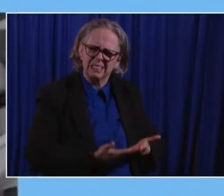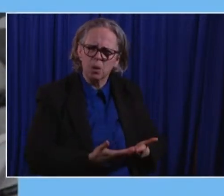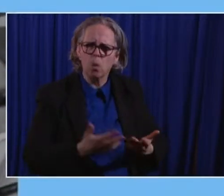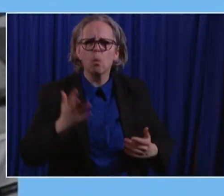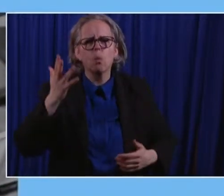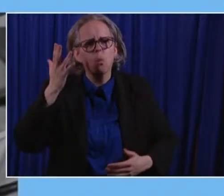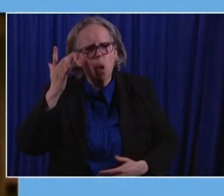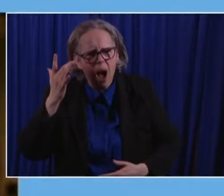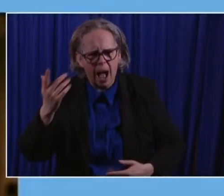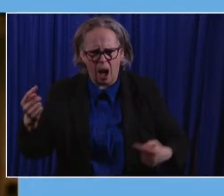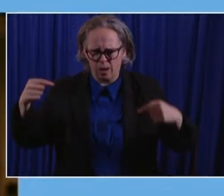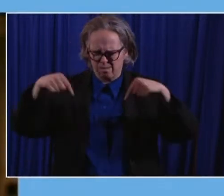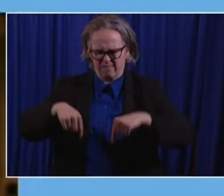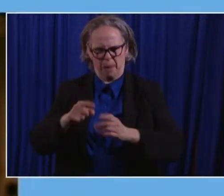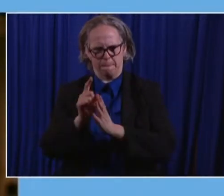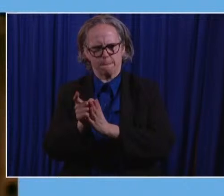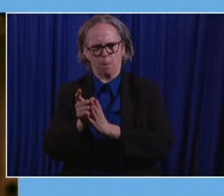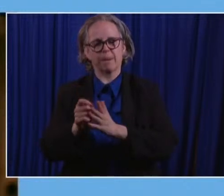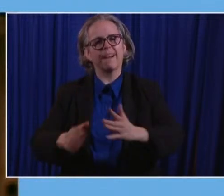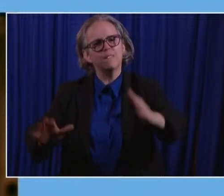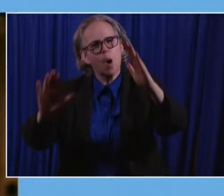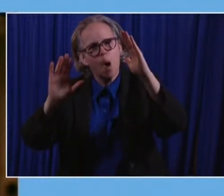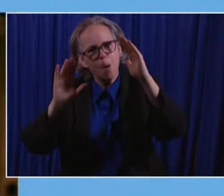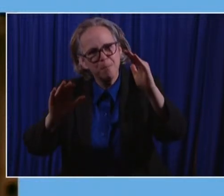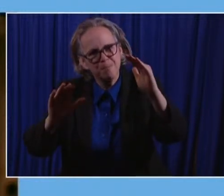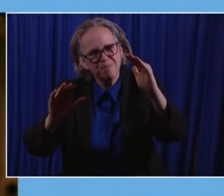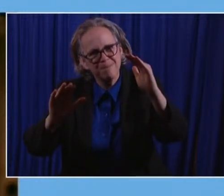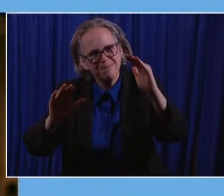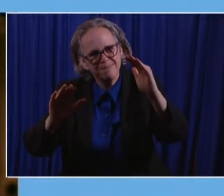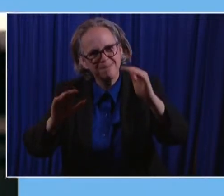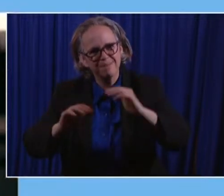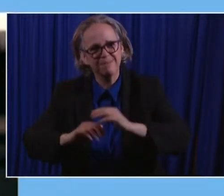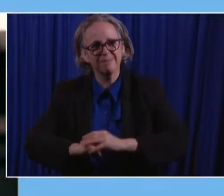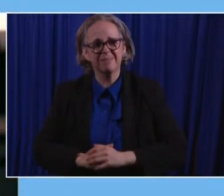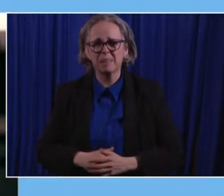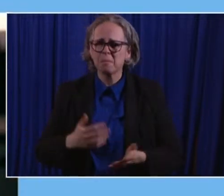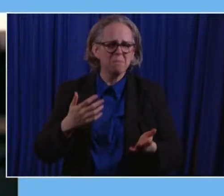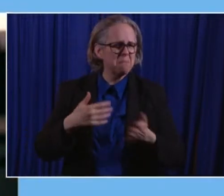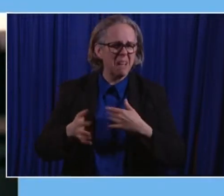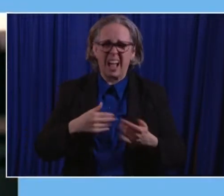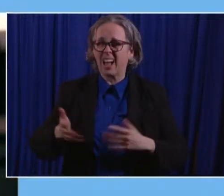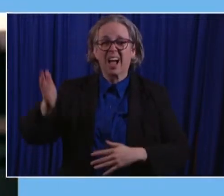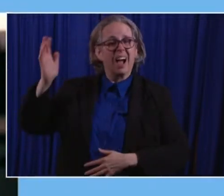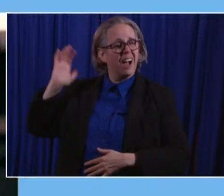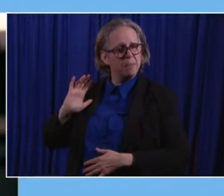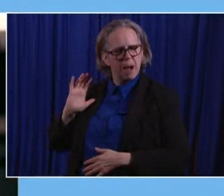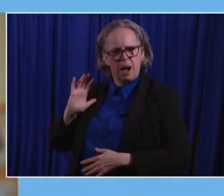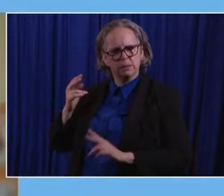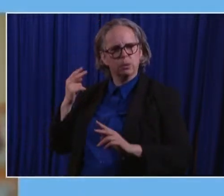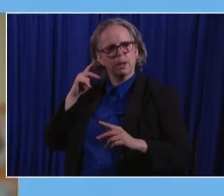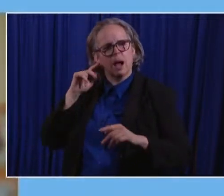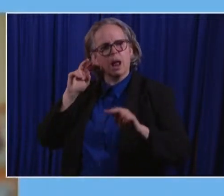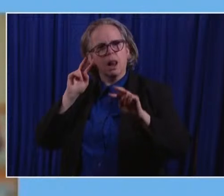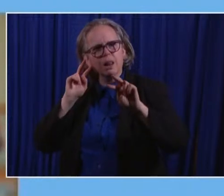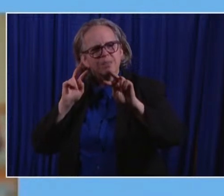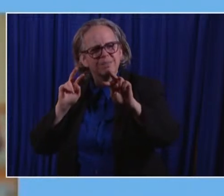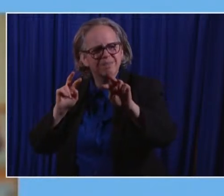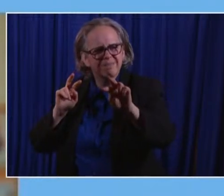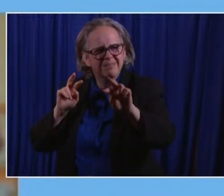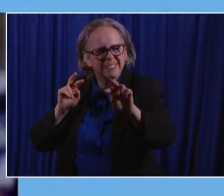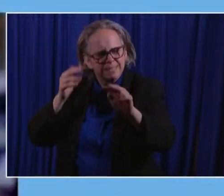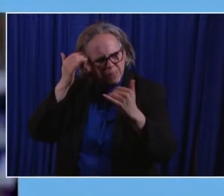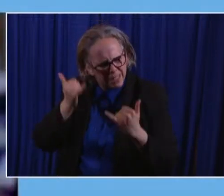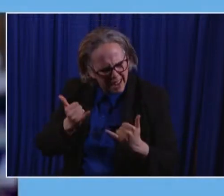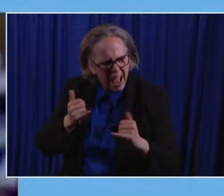loom large, now's the time to focus on a healthy and full life. And not the mountains of our past. Think about your